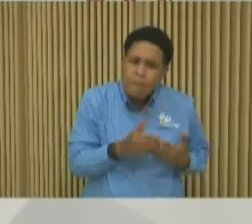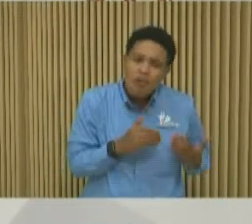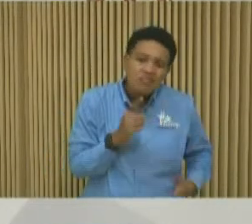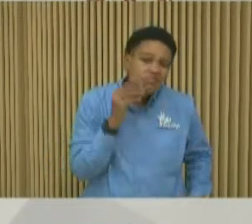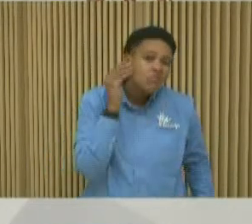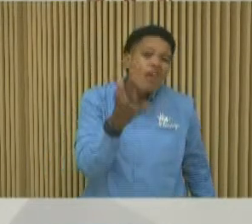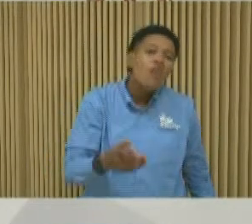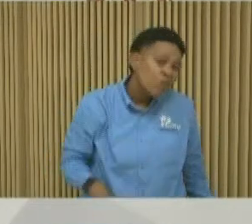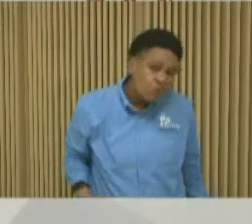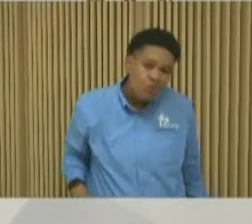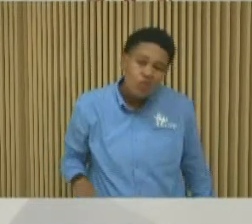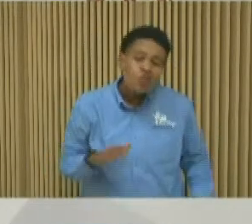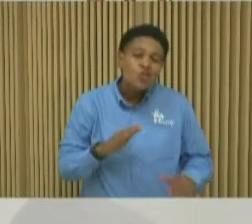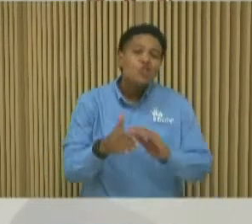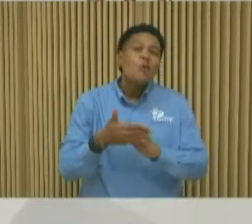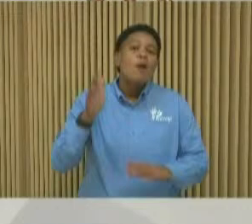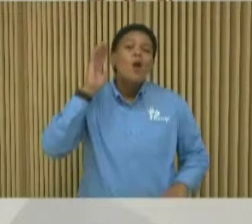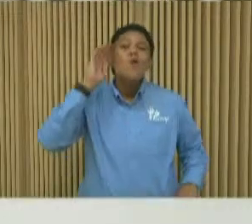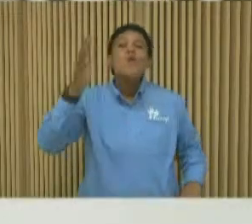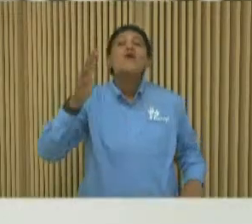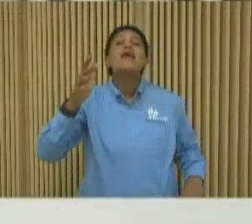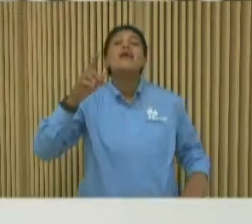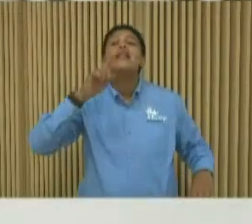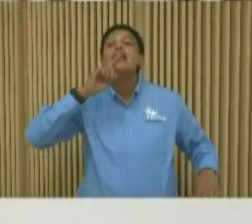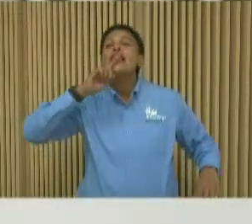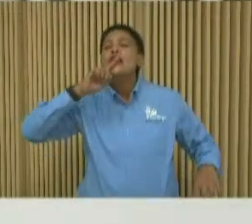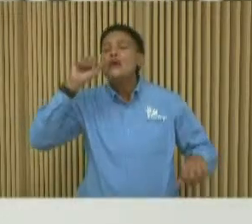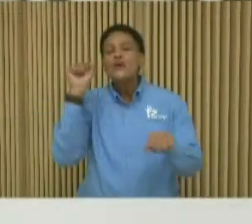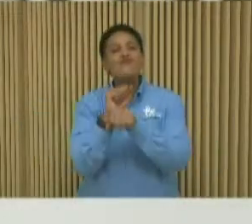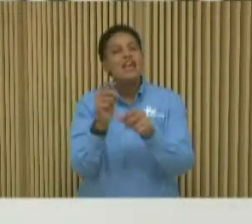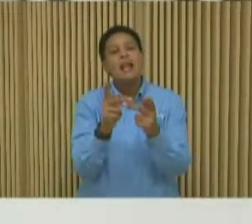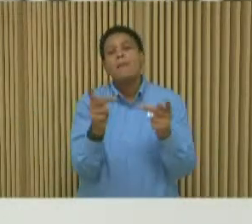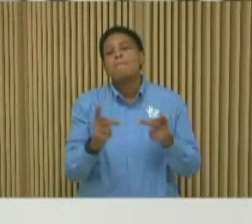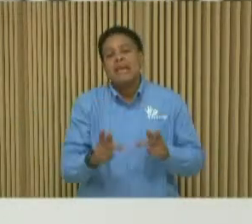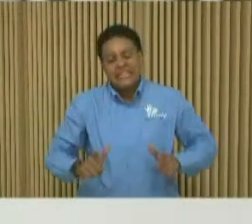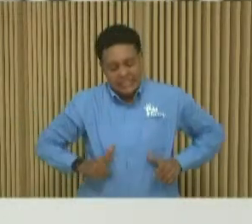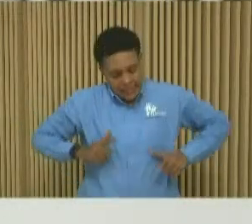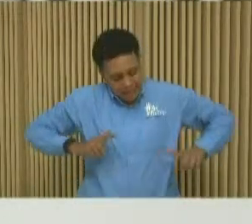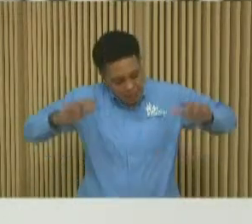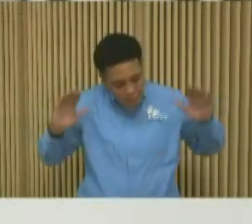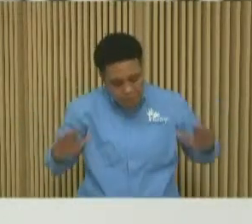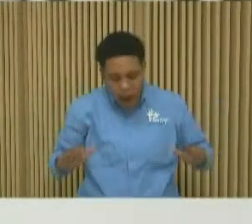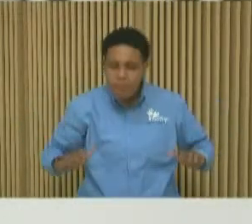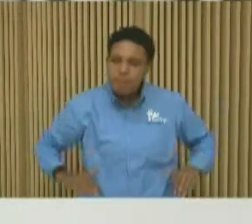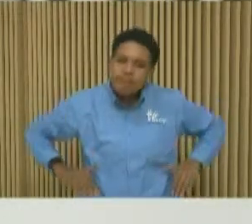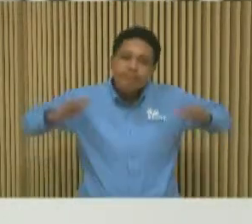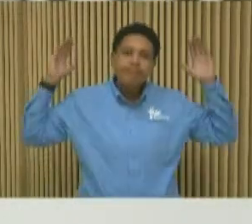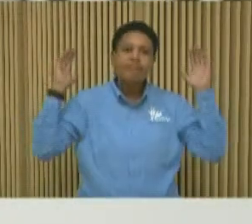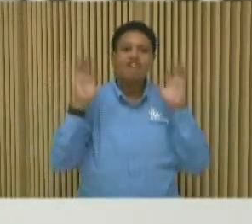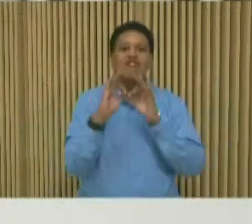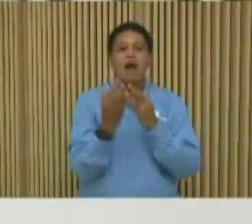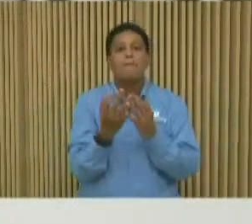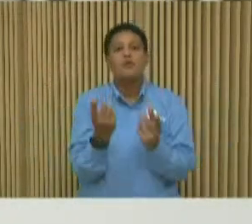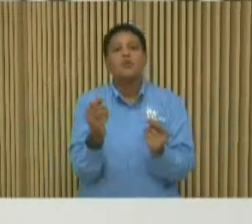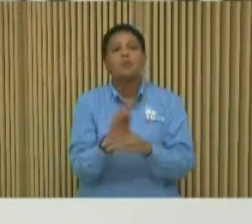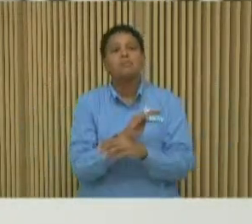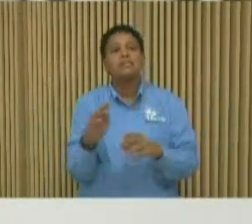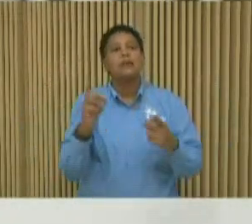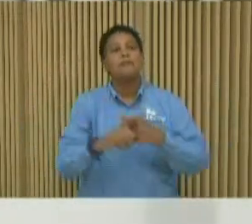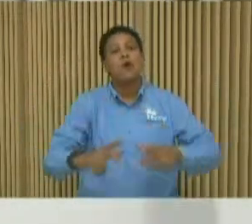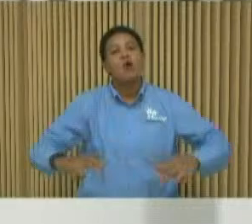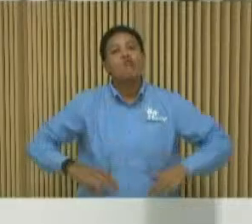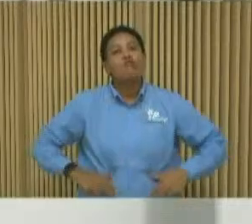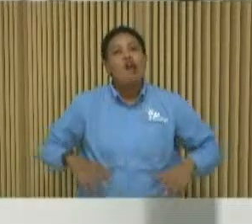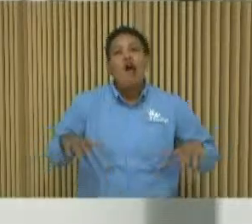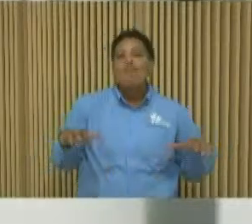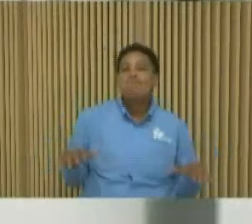you, Jamaica will be the real place to live, raise families, do business, and retire. It's so interesting